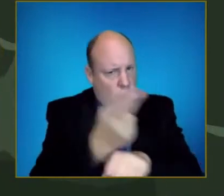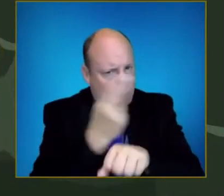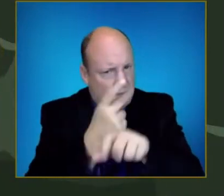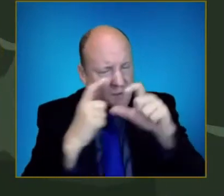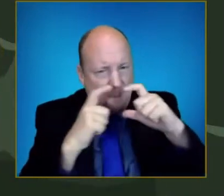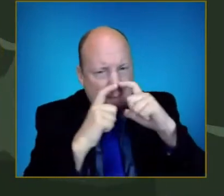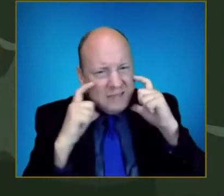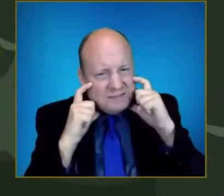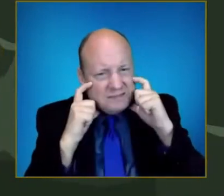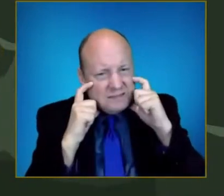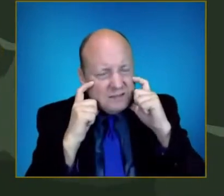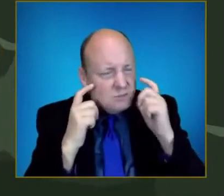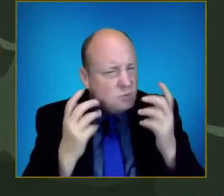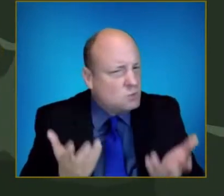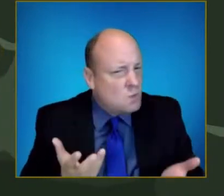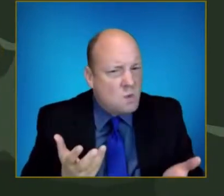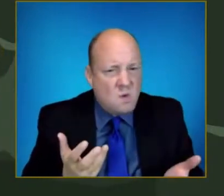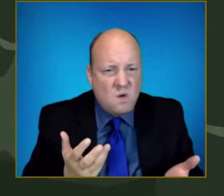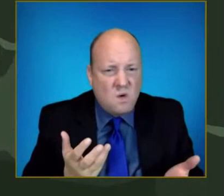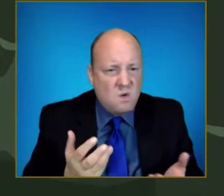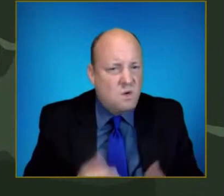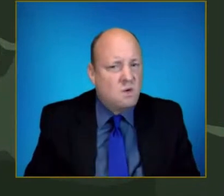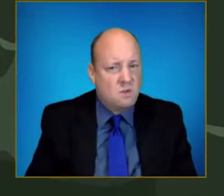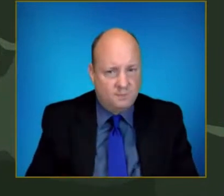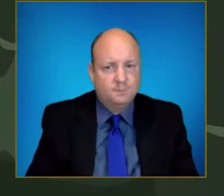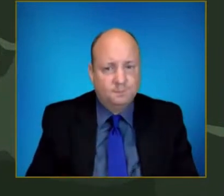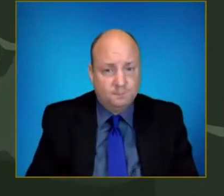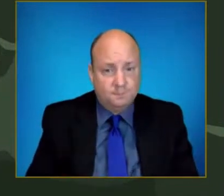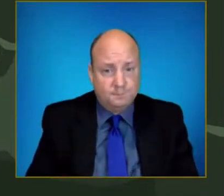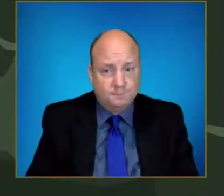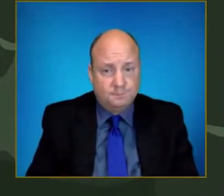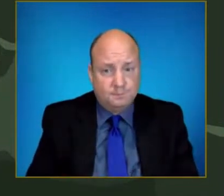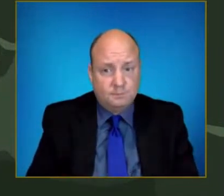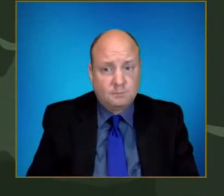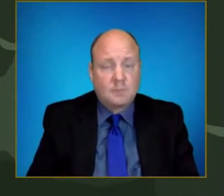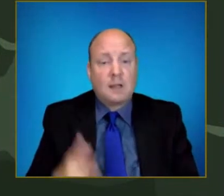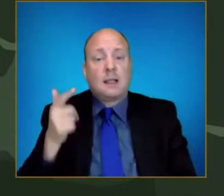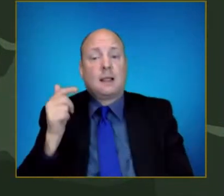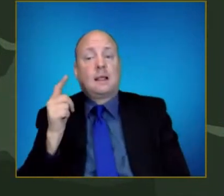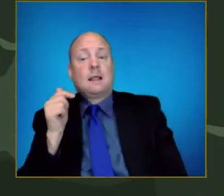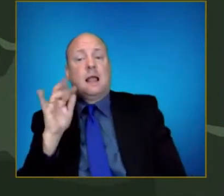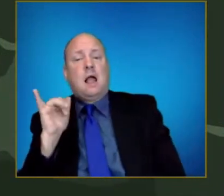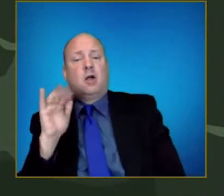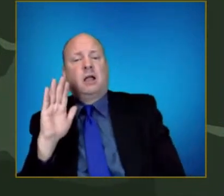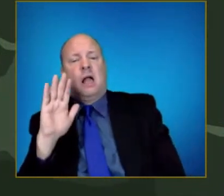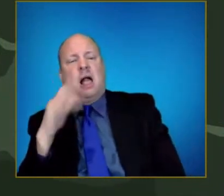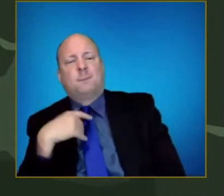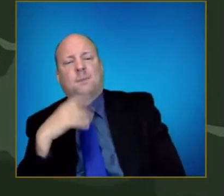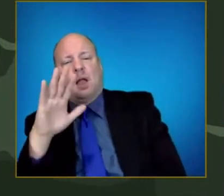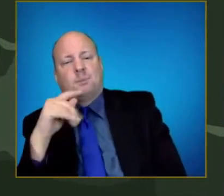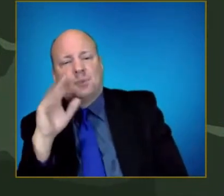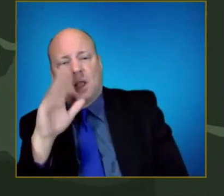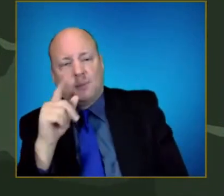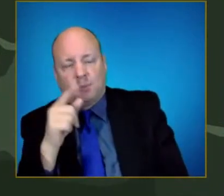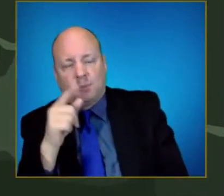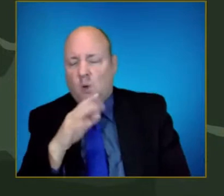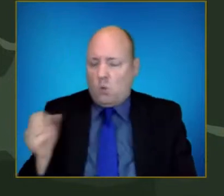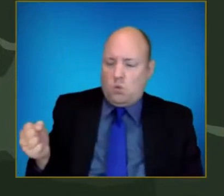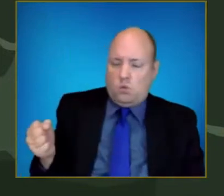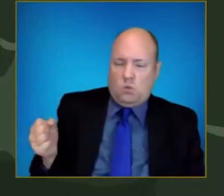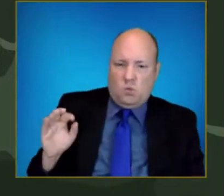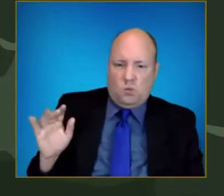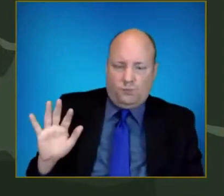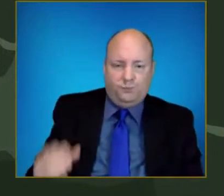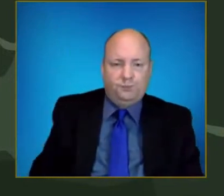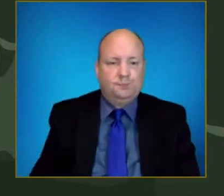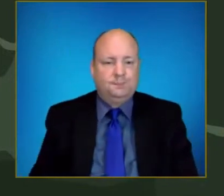Thank you, Gary. Doesn't actually answer the questions, but I'll let it go. Thanks, Gary. We have time for just two more quick